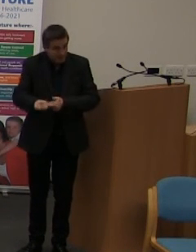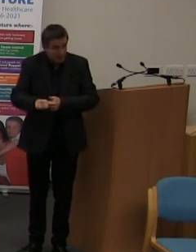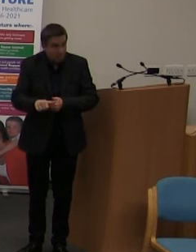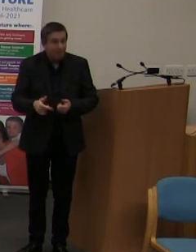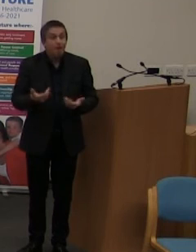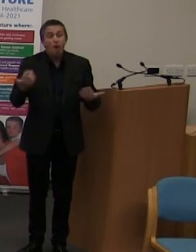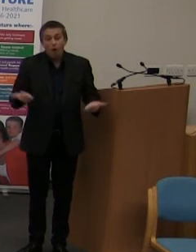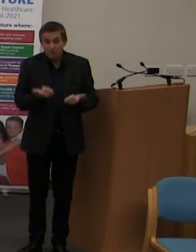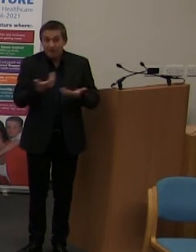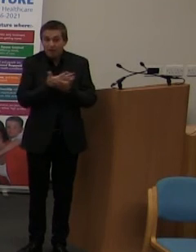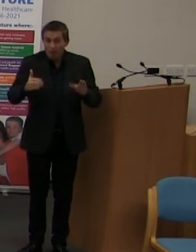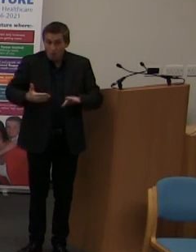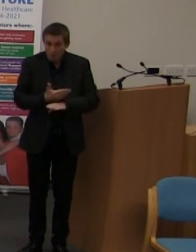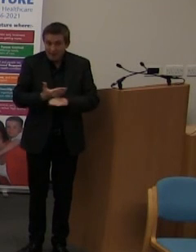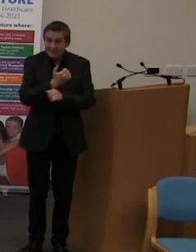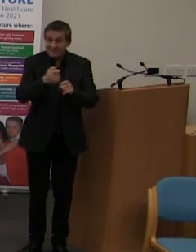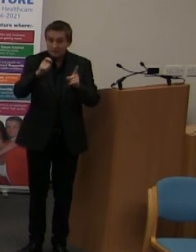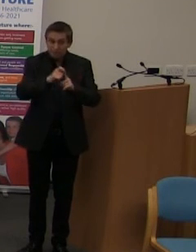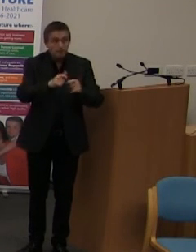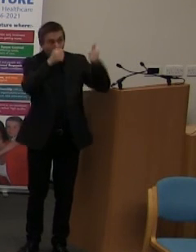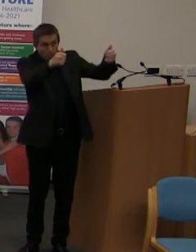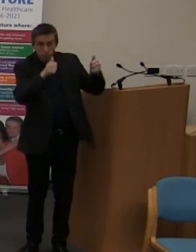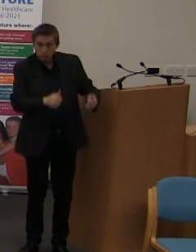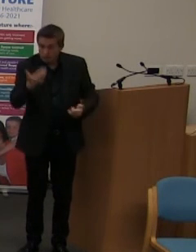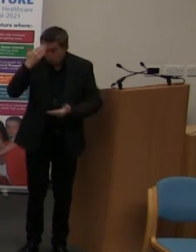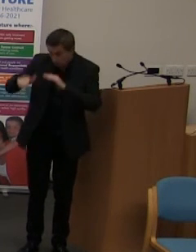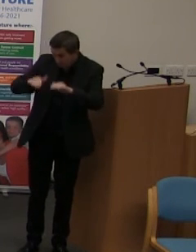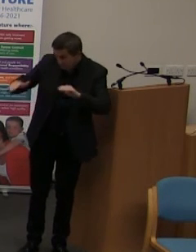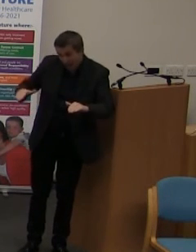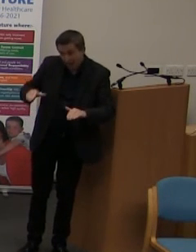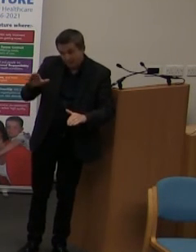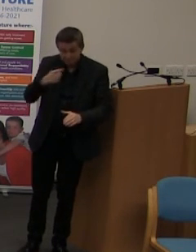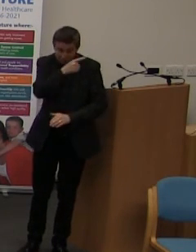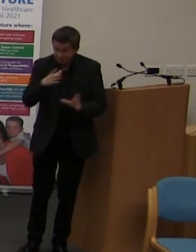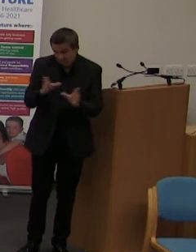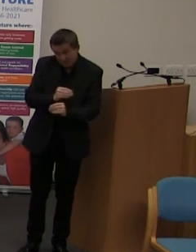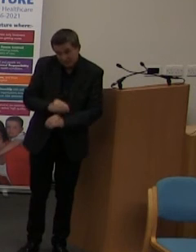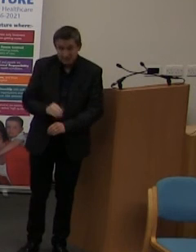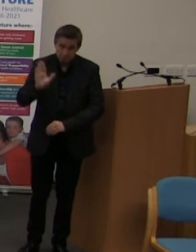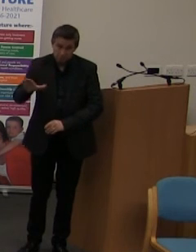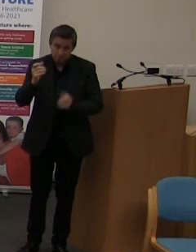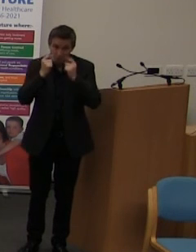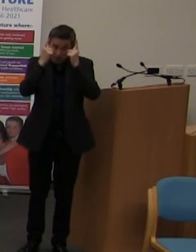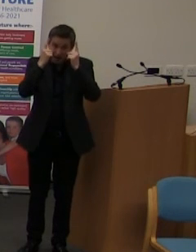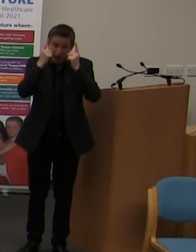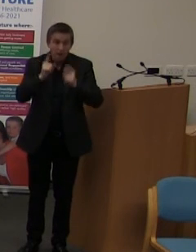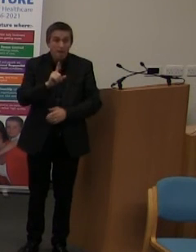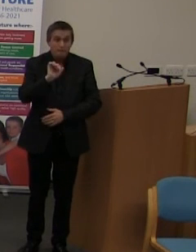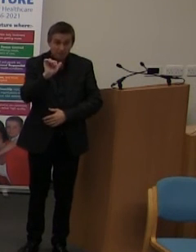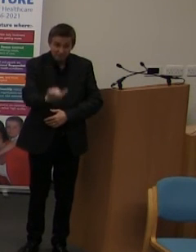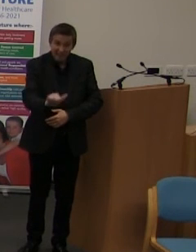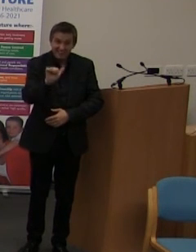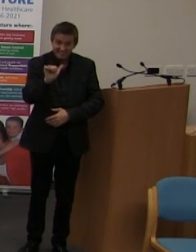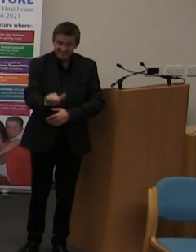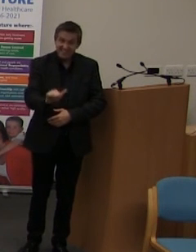in GP practices as well to actually make it visible to people that actually where resources are stretched, then actually people